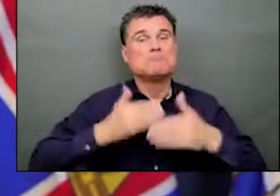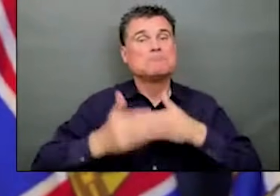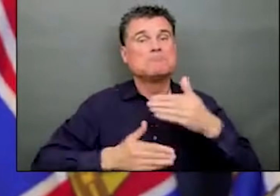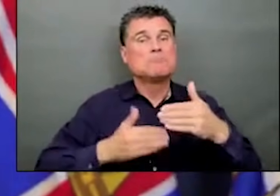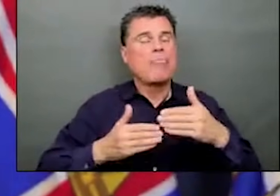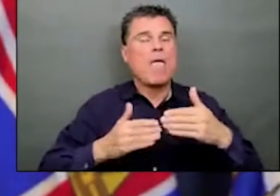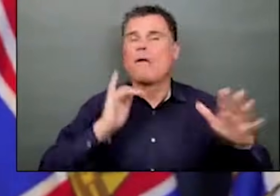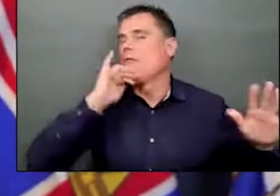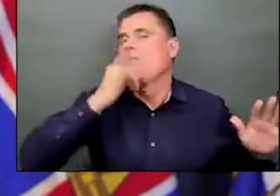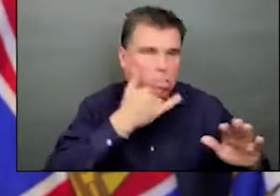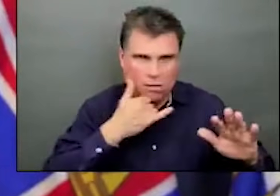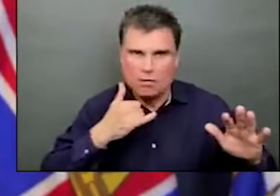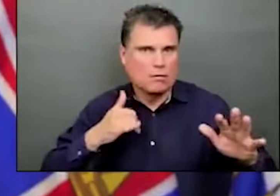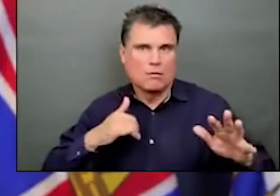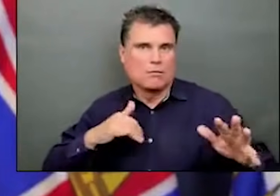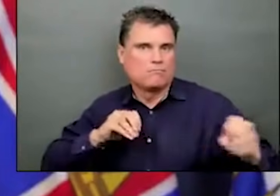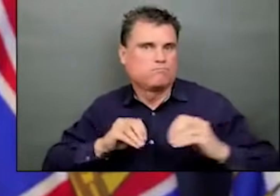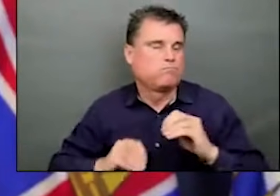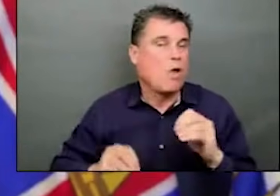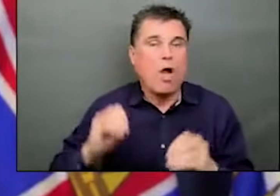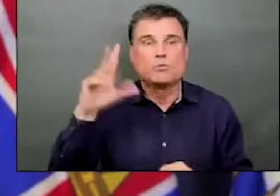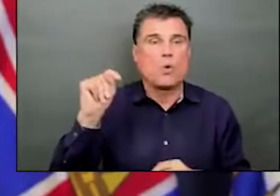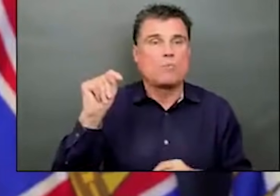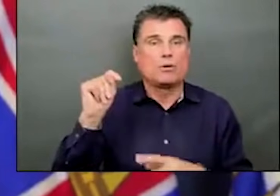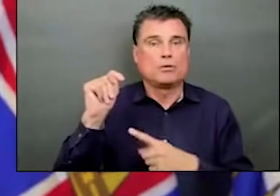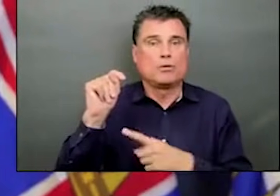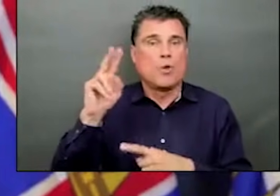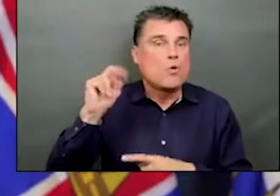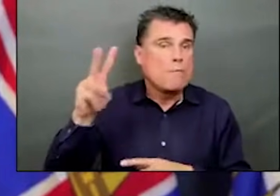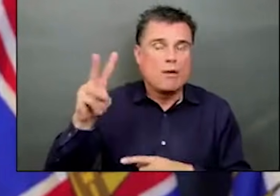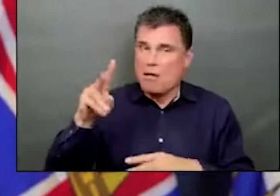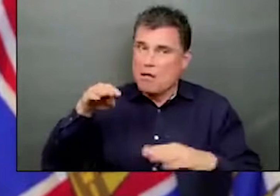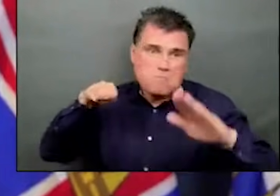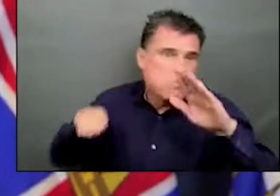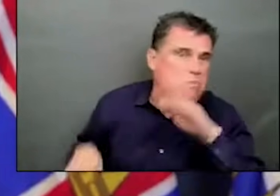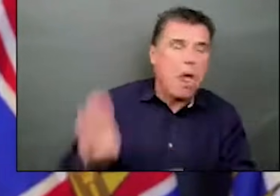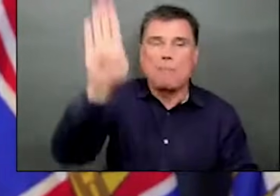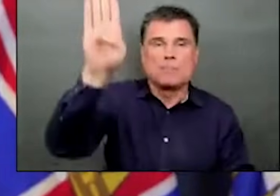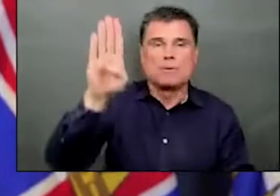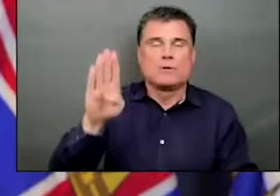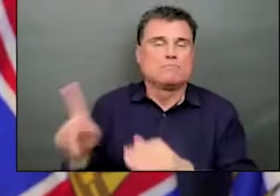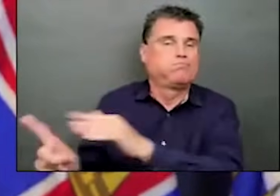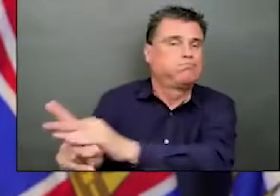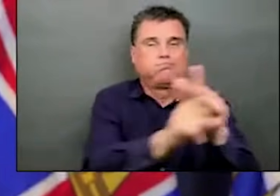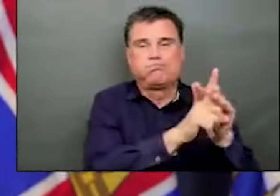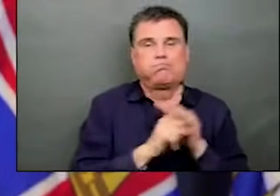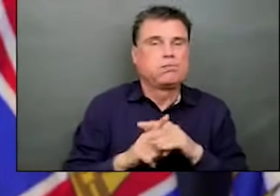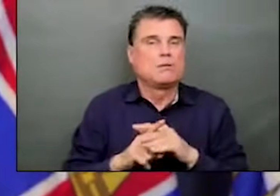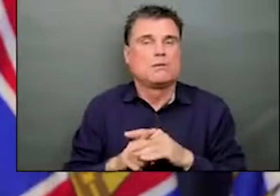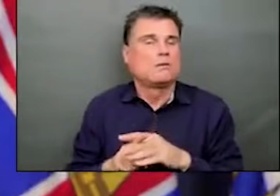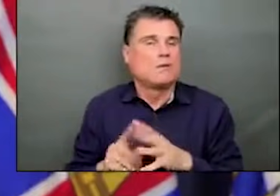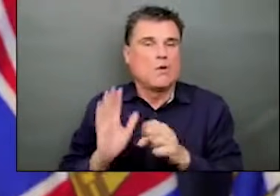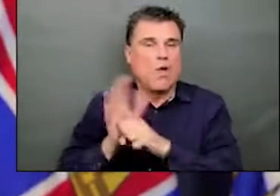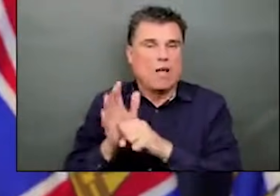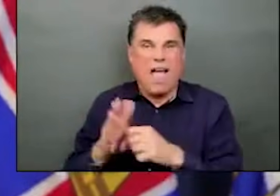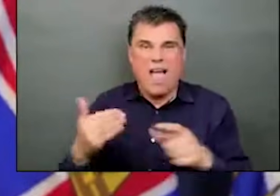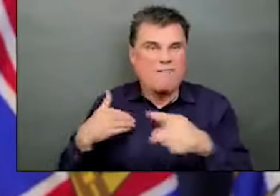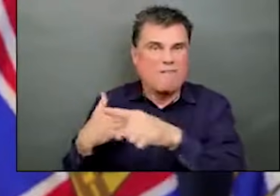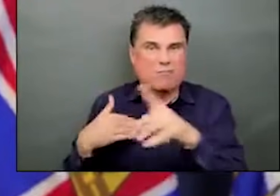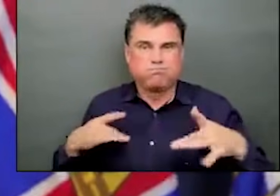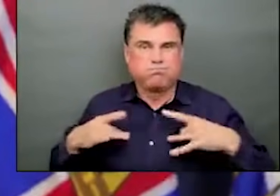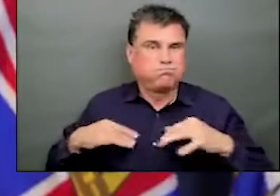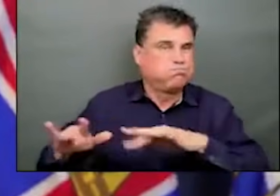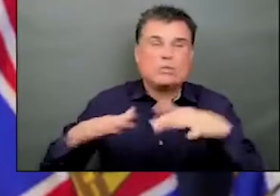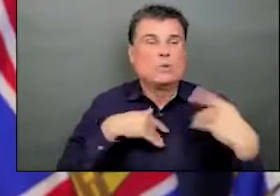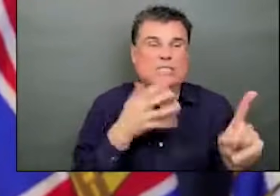in late October into November when we saw this very rapid increase. And we were, all